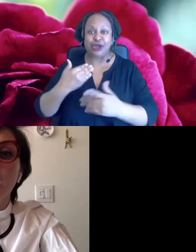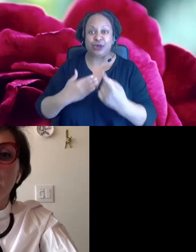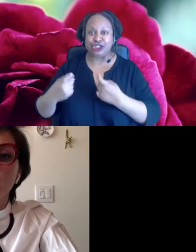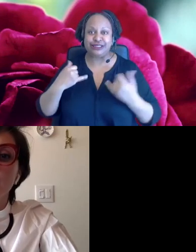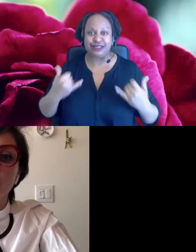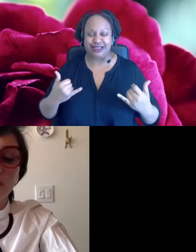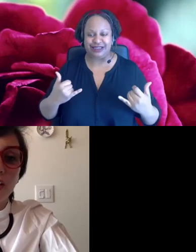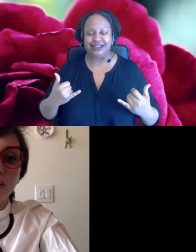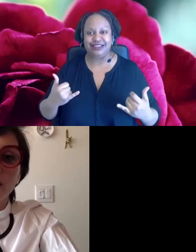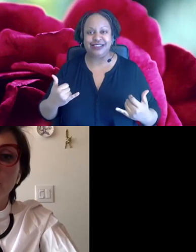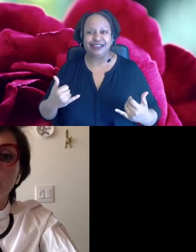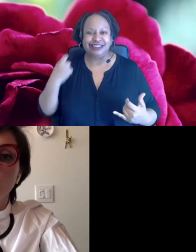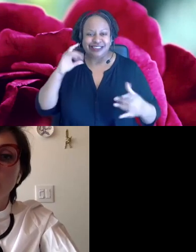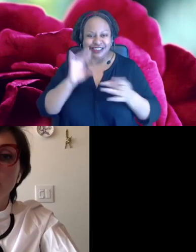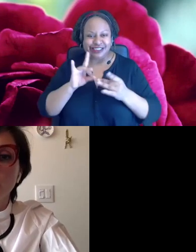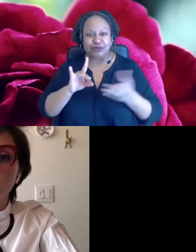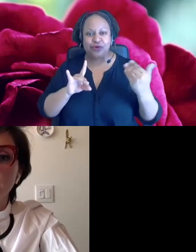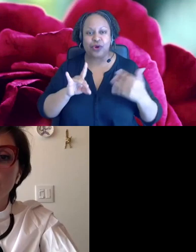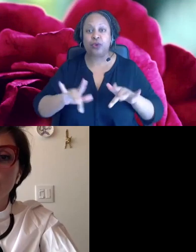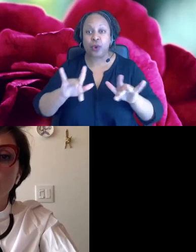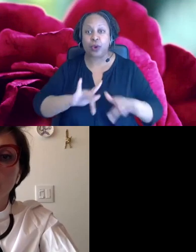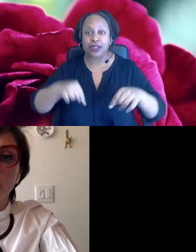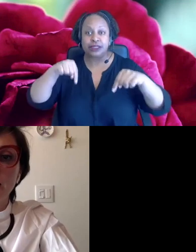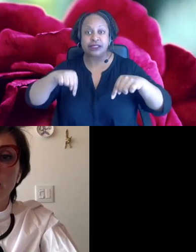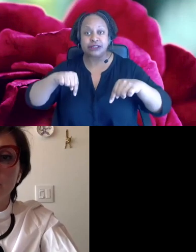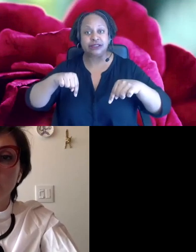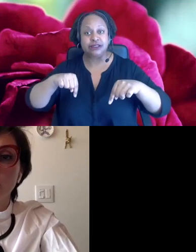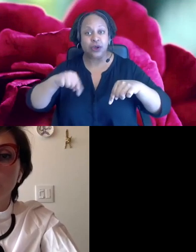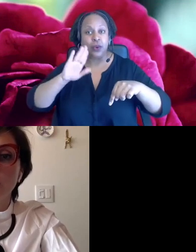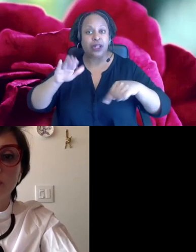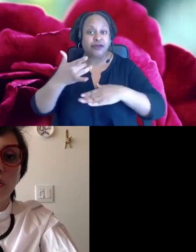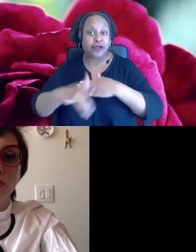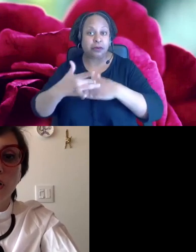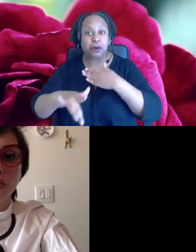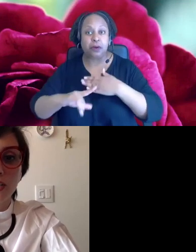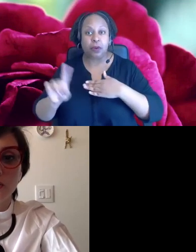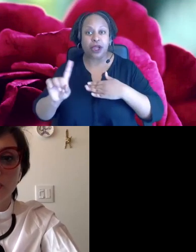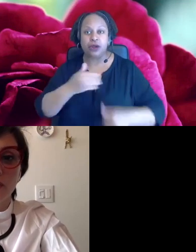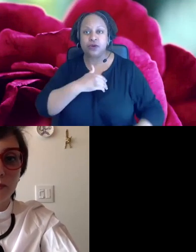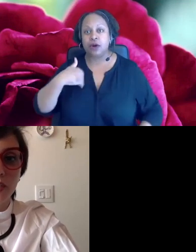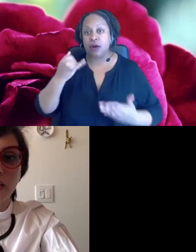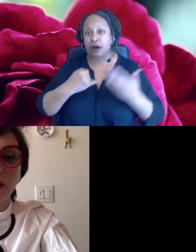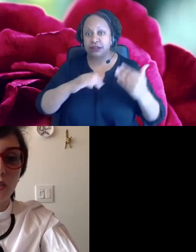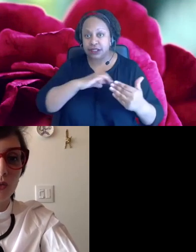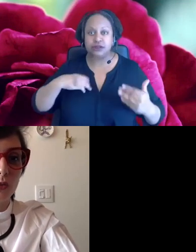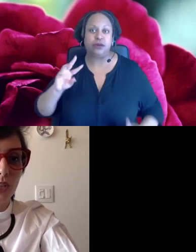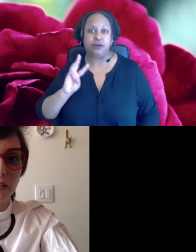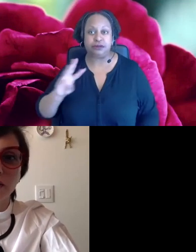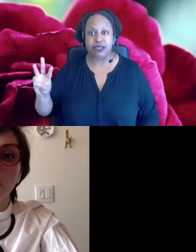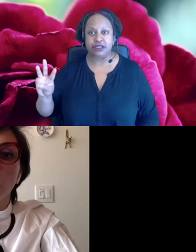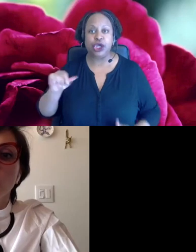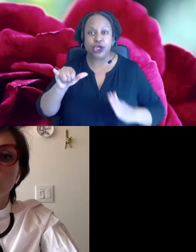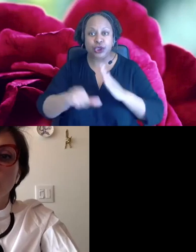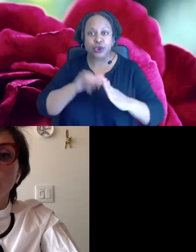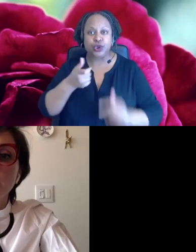today. As mentioned earlier, recording of this session will be made available on the Toronto Arts Council website and YouTube